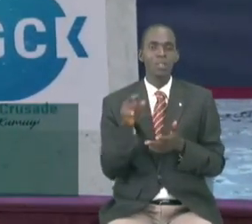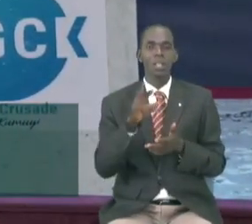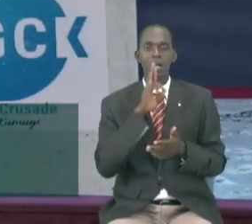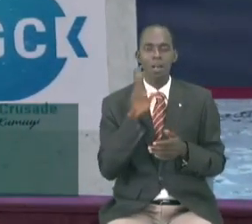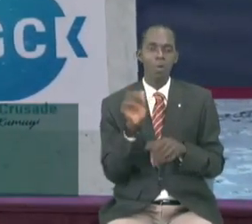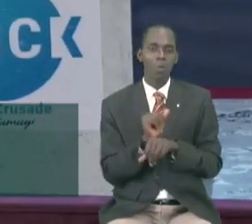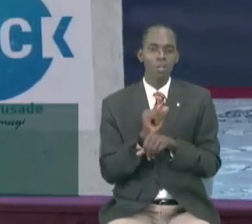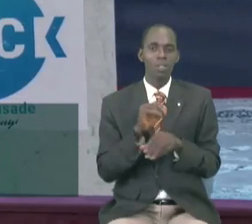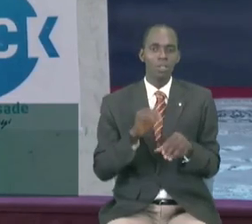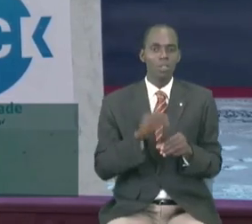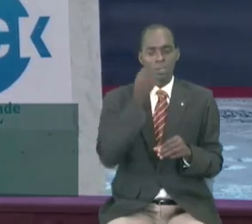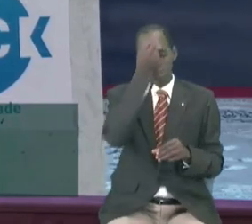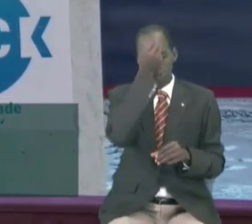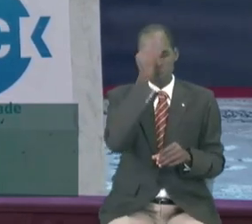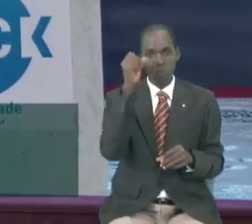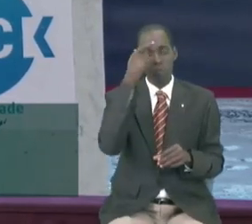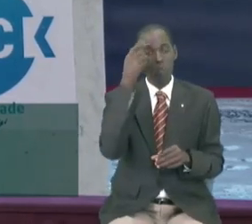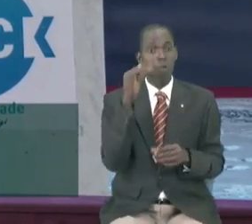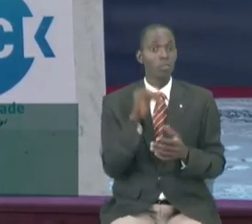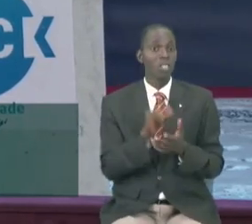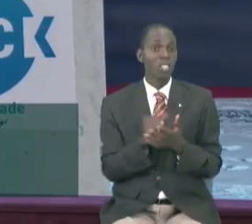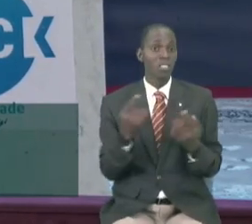are afflicted. Then we're told in